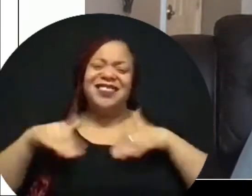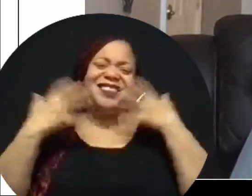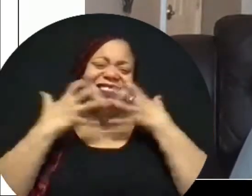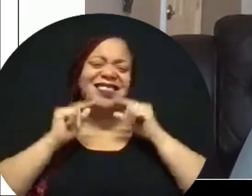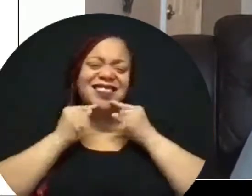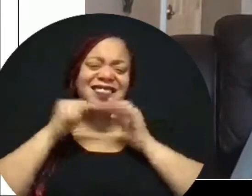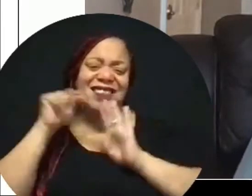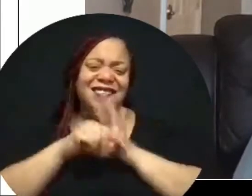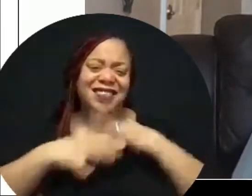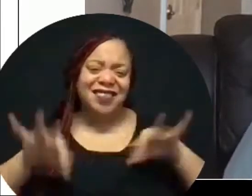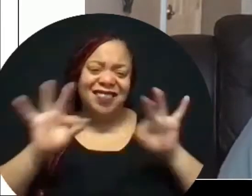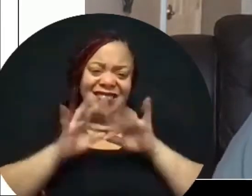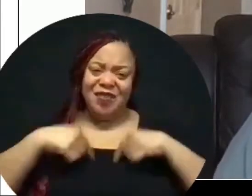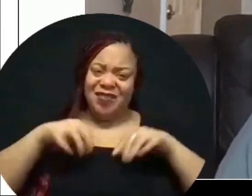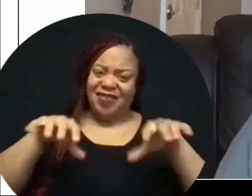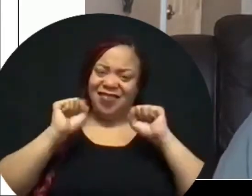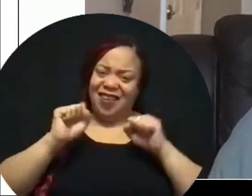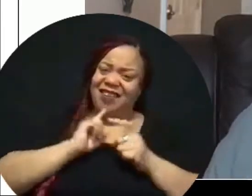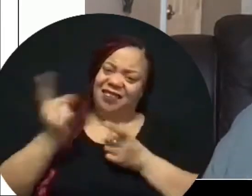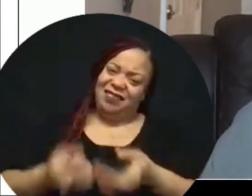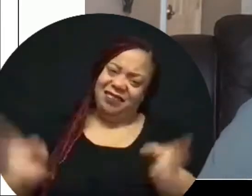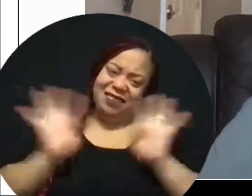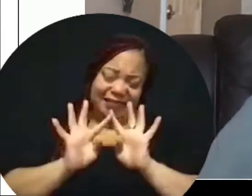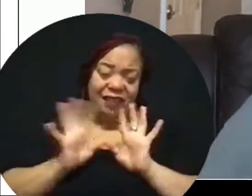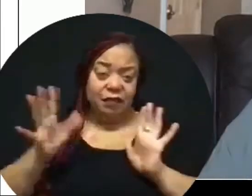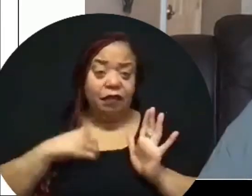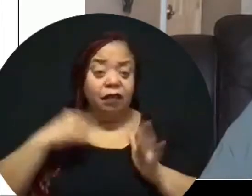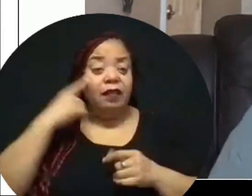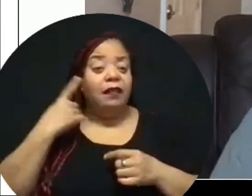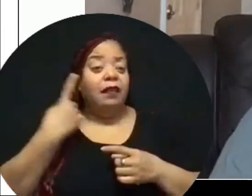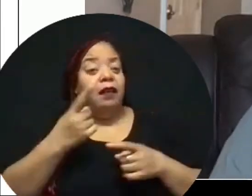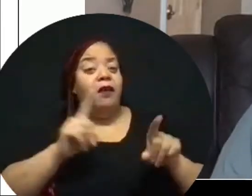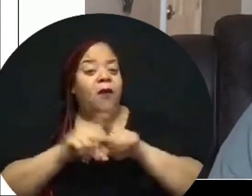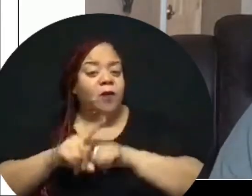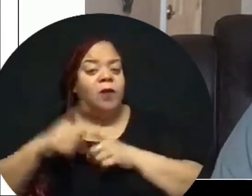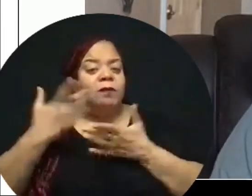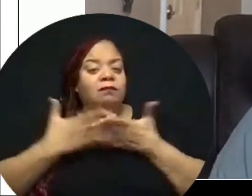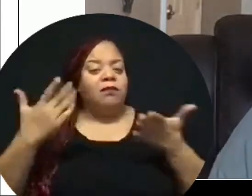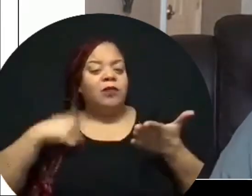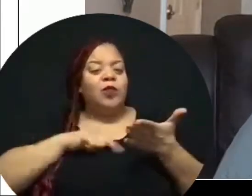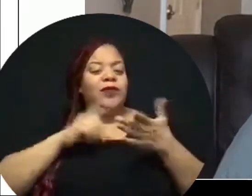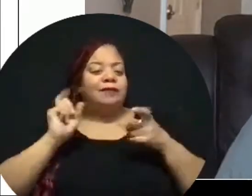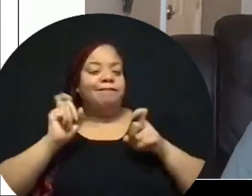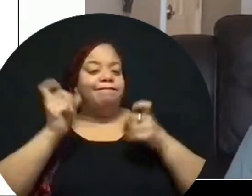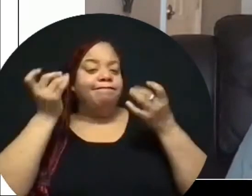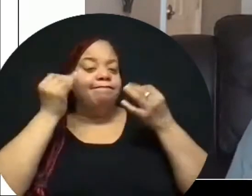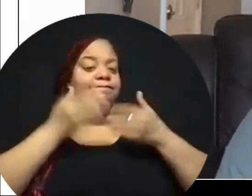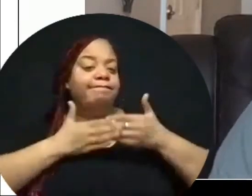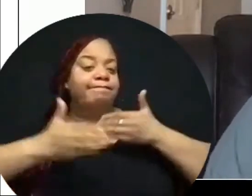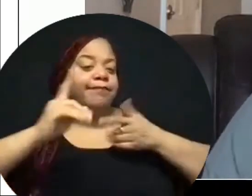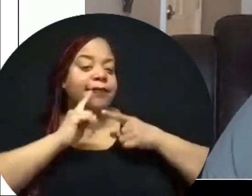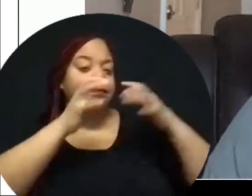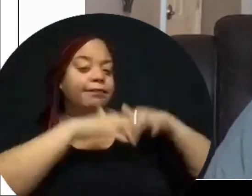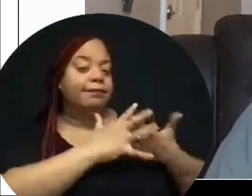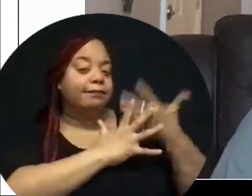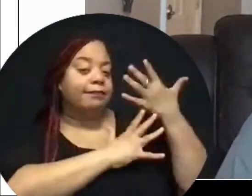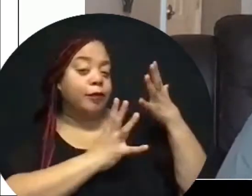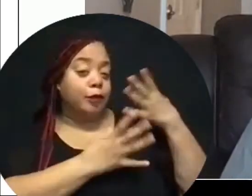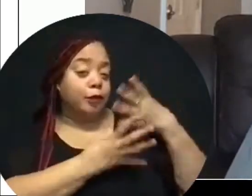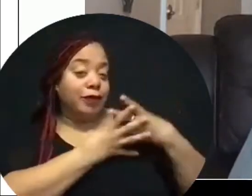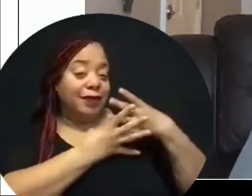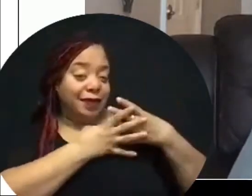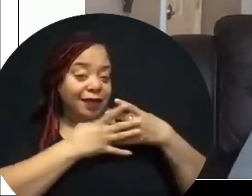able to house people, being able to like build networks of housing where we're interdependent and not dependent on the system. And that's how we're going to keep people from